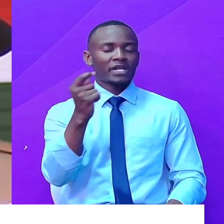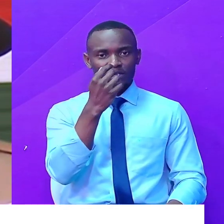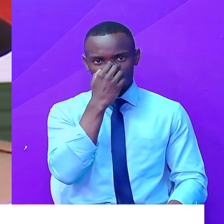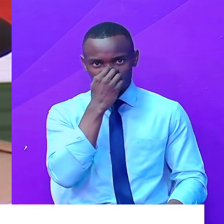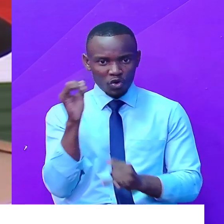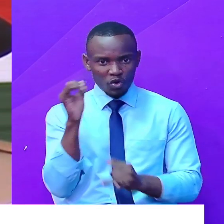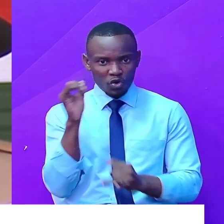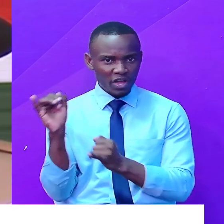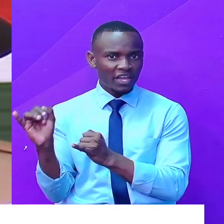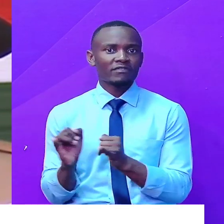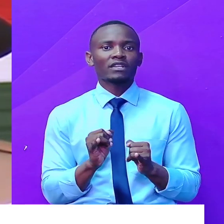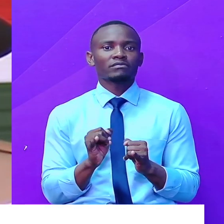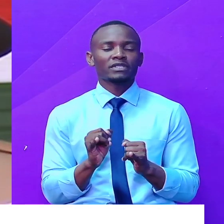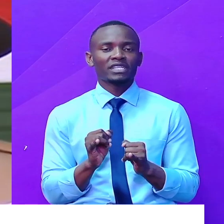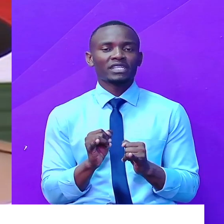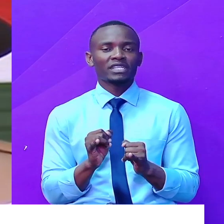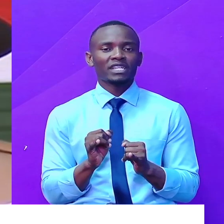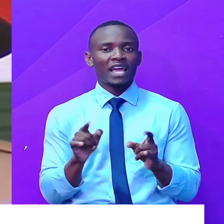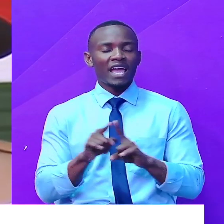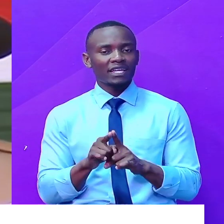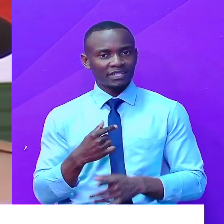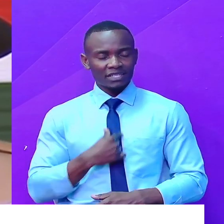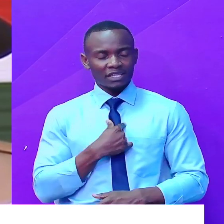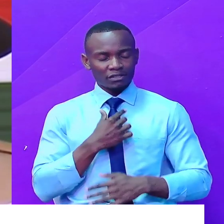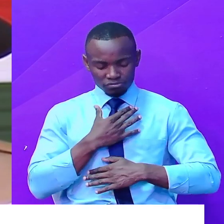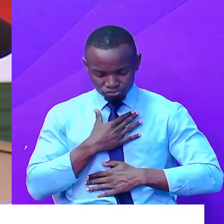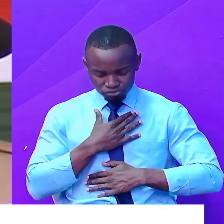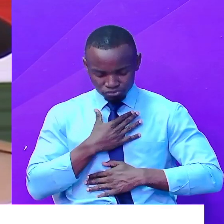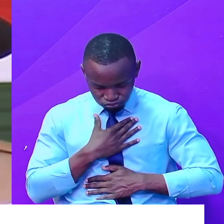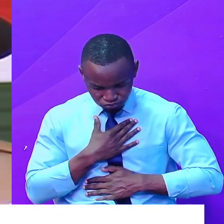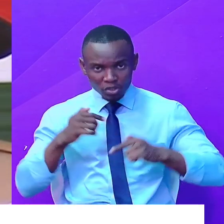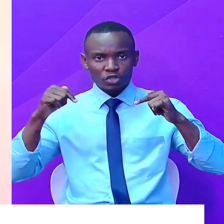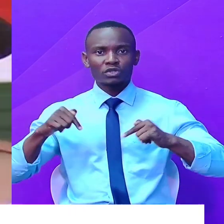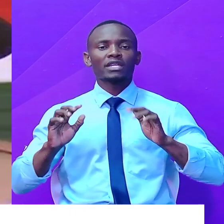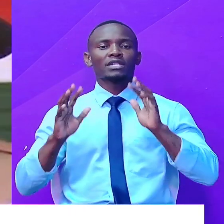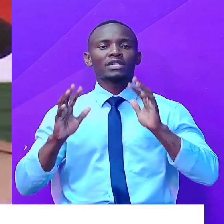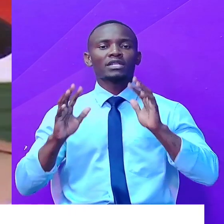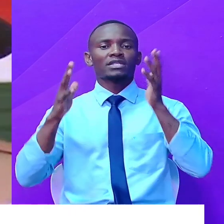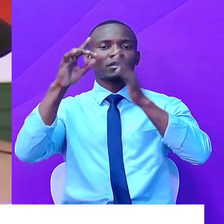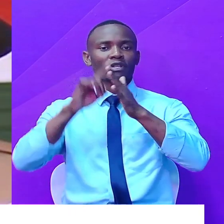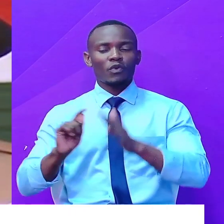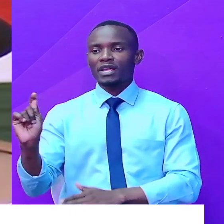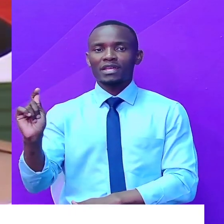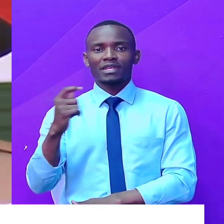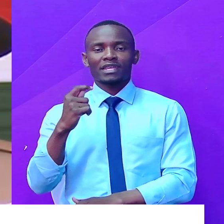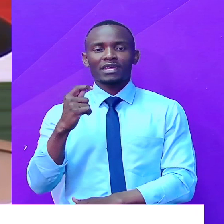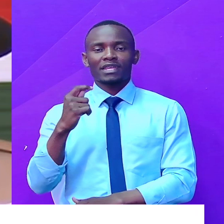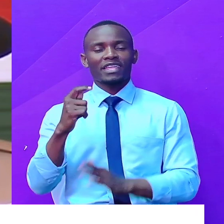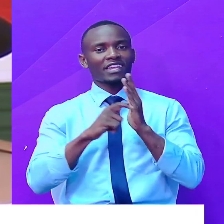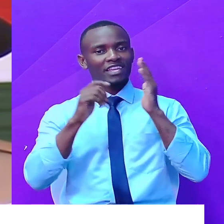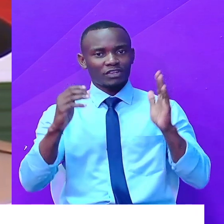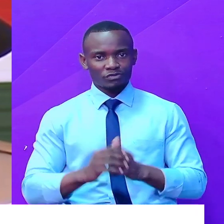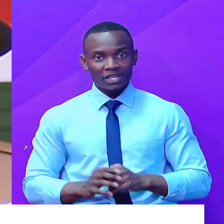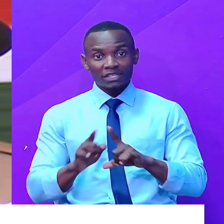a guest of honor on this day celebrating Kenyan heroes. I express